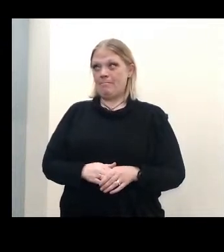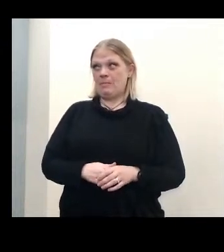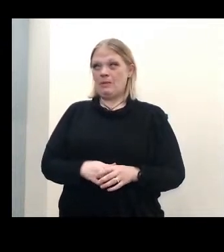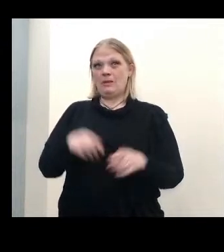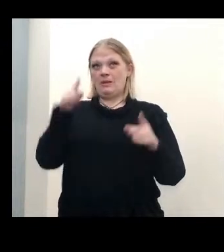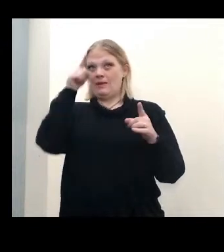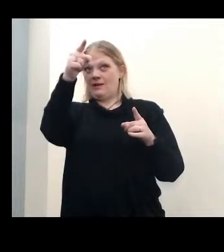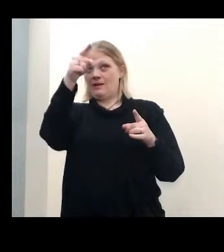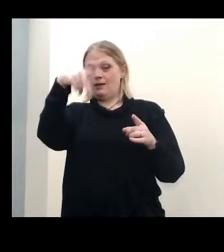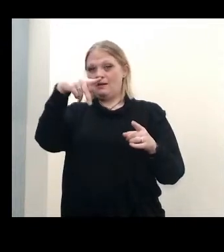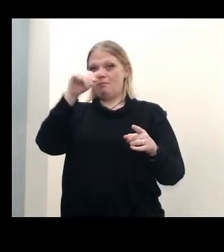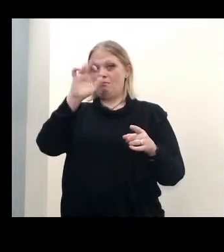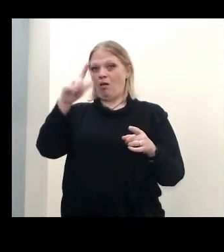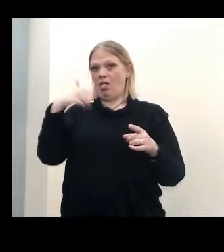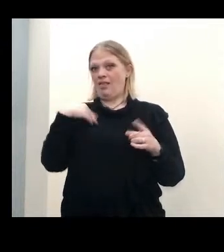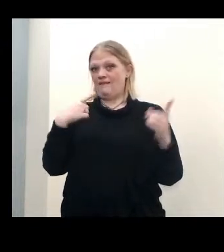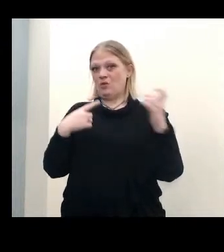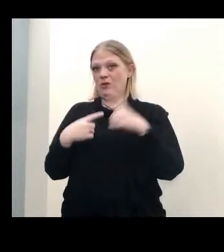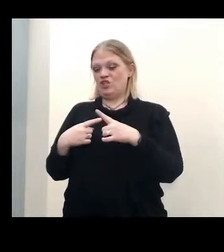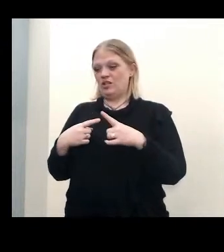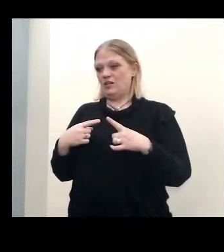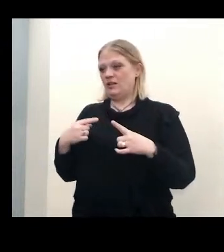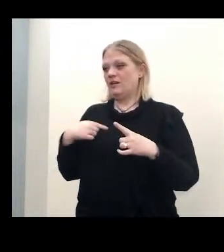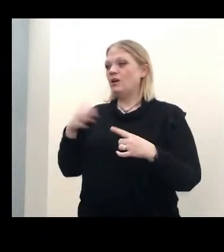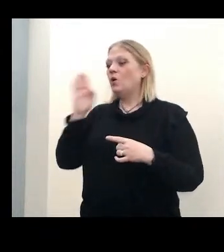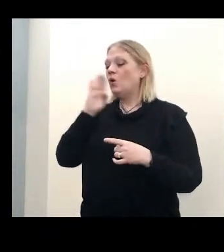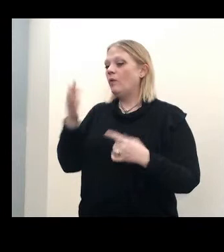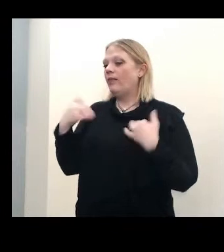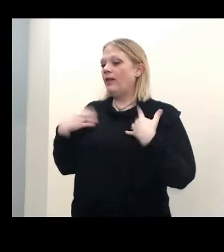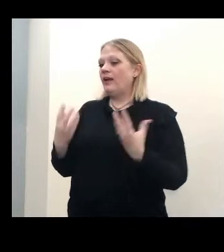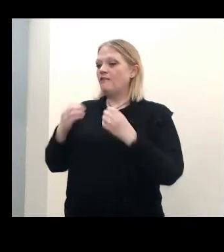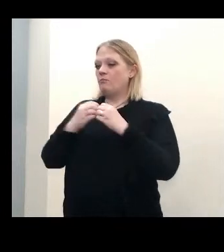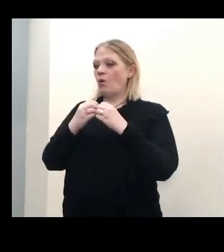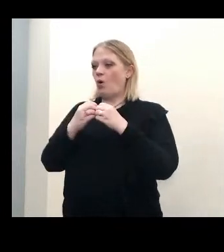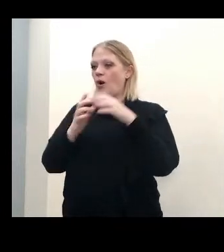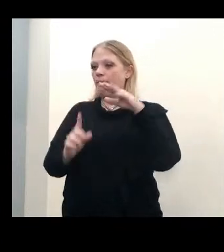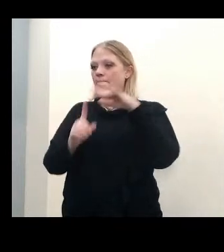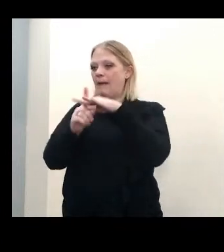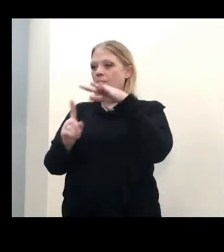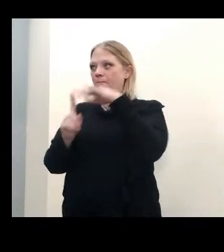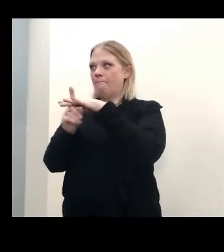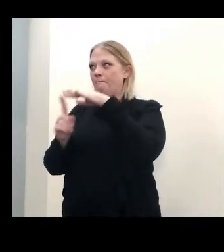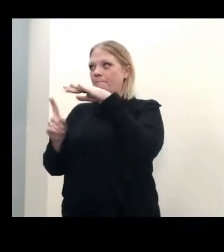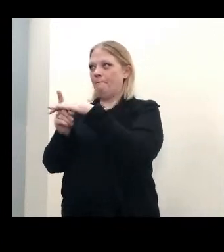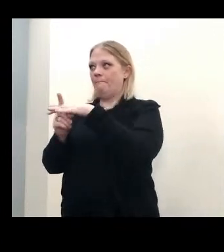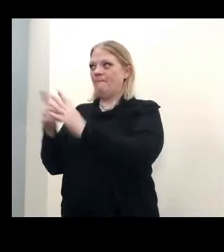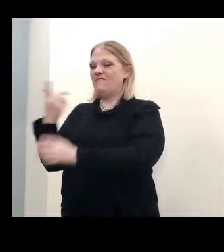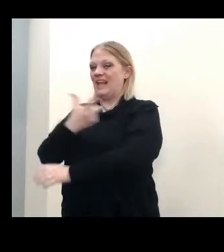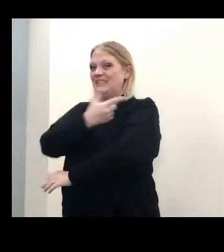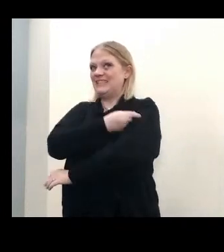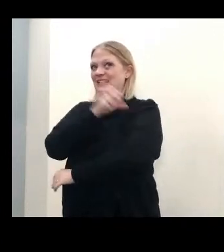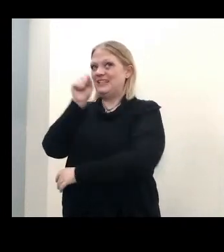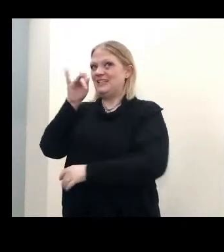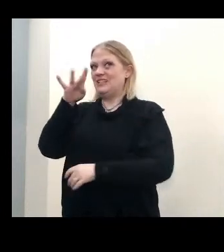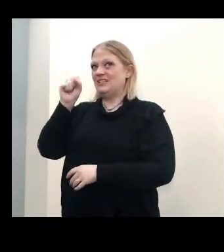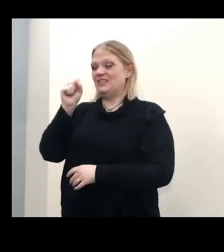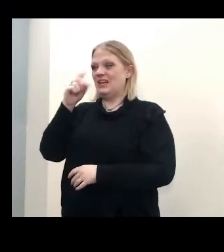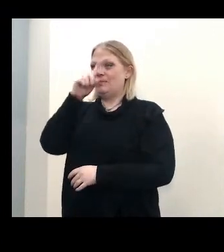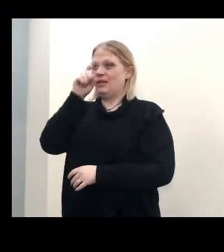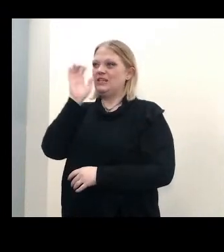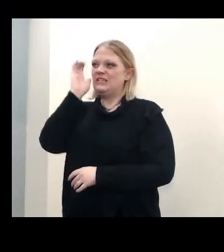All right. Paul, go ahead with your question. Are there going to be more pop-ups, vaccination sites? Because it seems